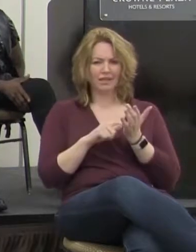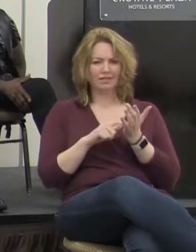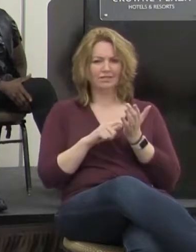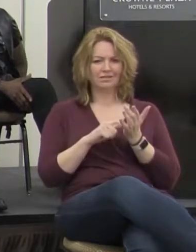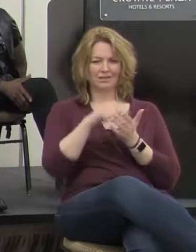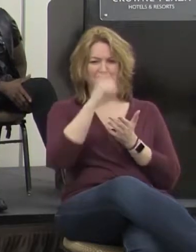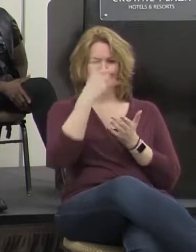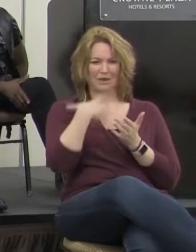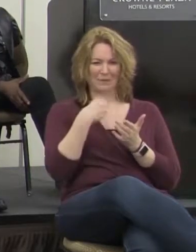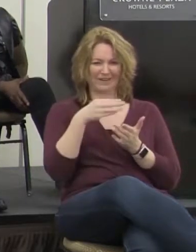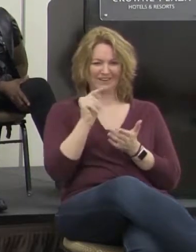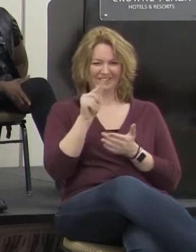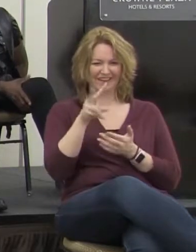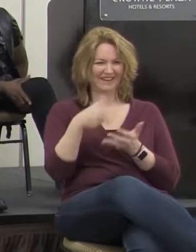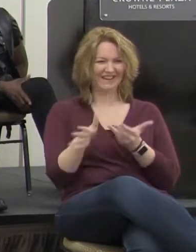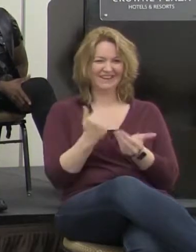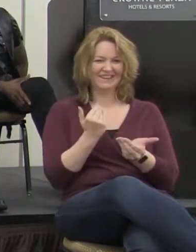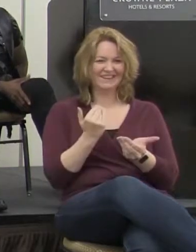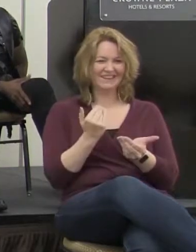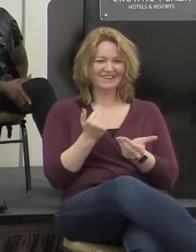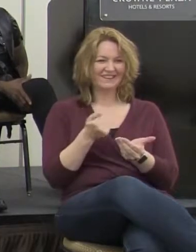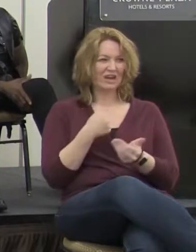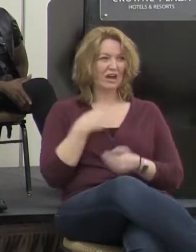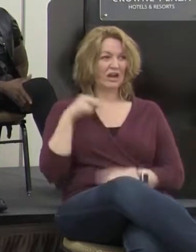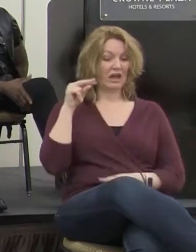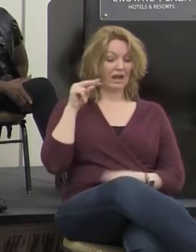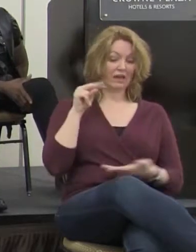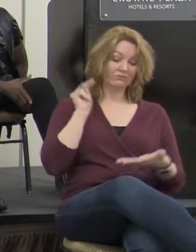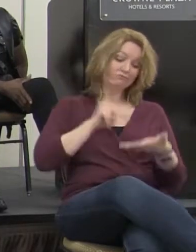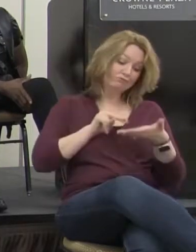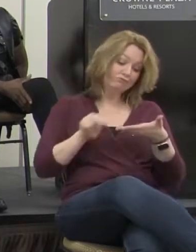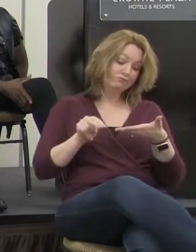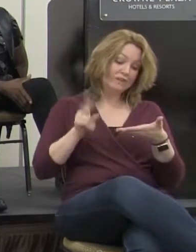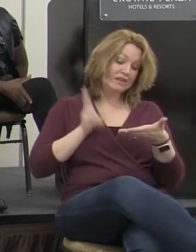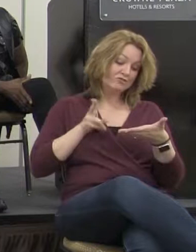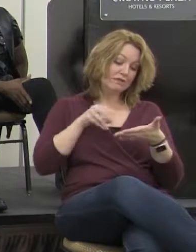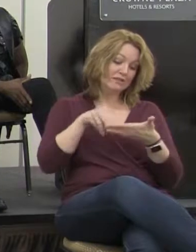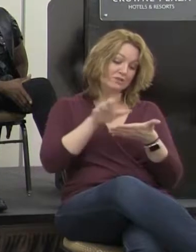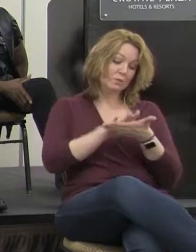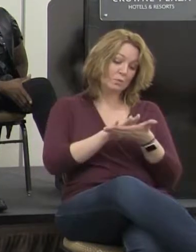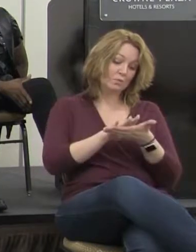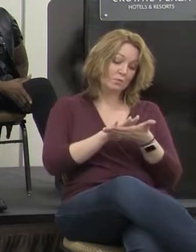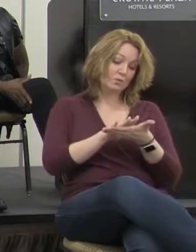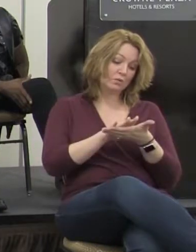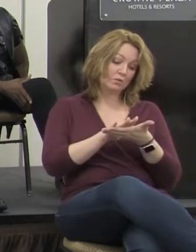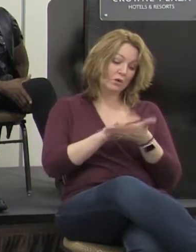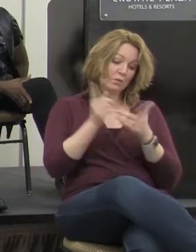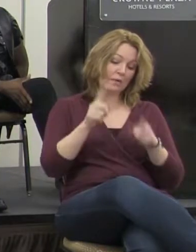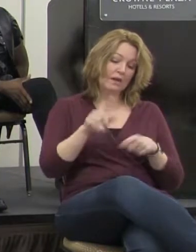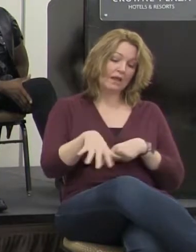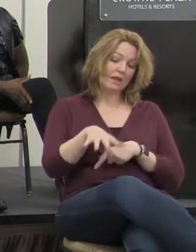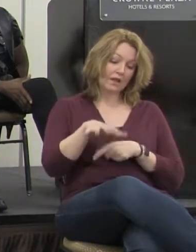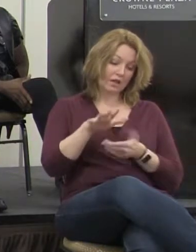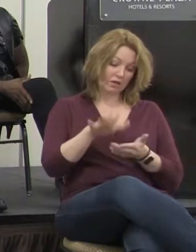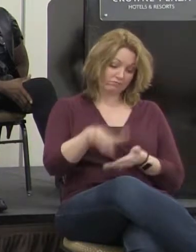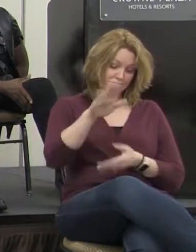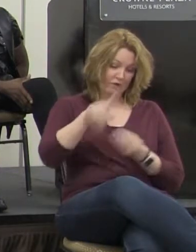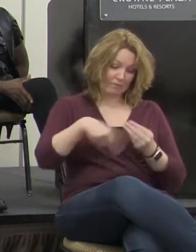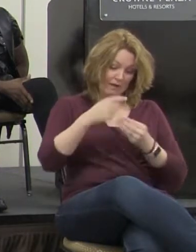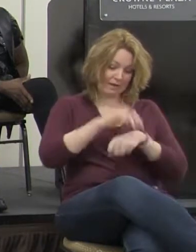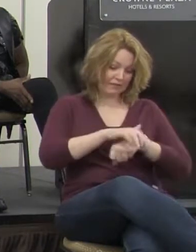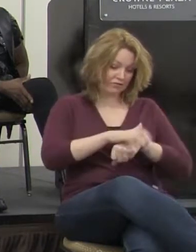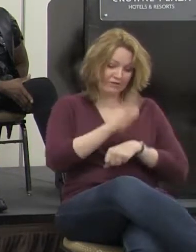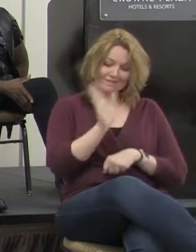white. When I learned about history, when I learned about English, growing up, I